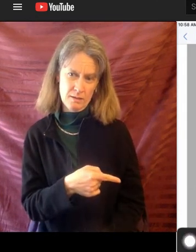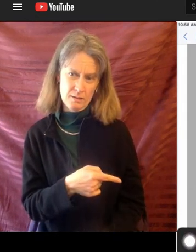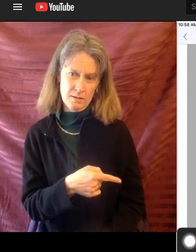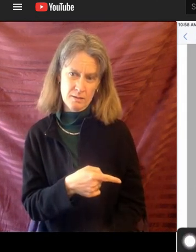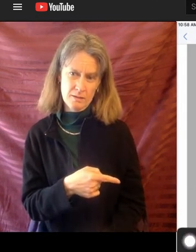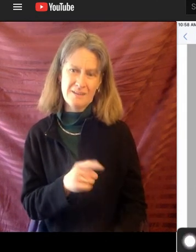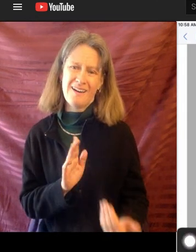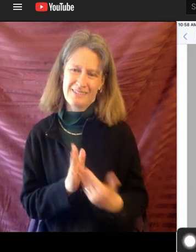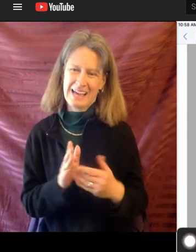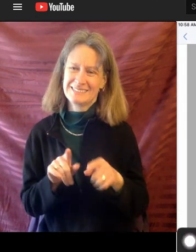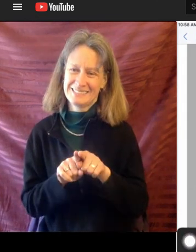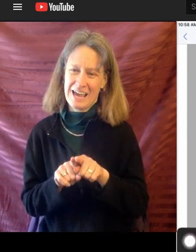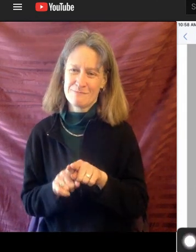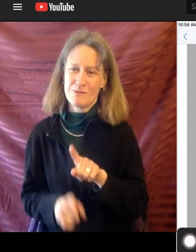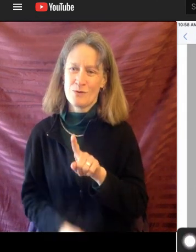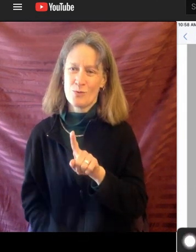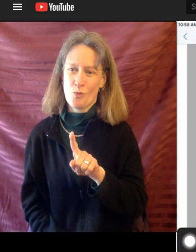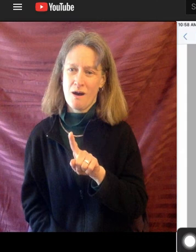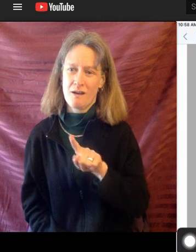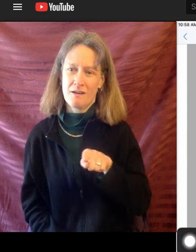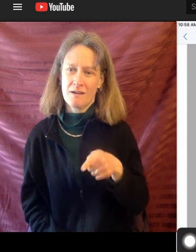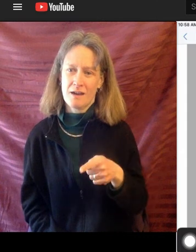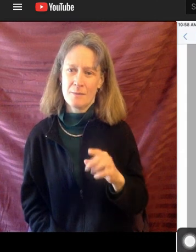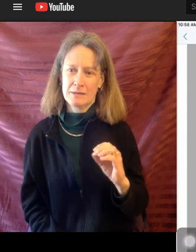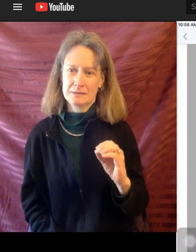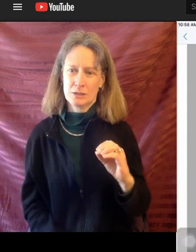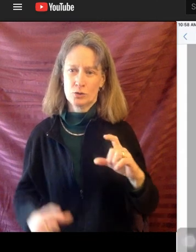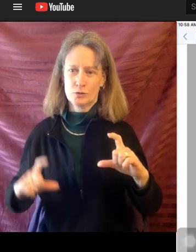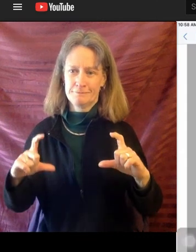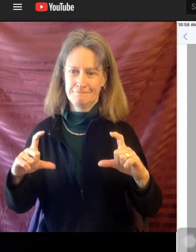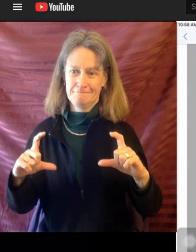is again 1, 0.